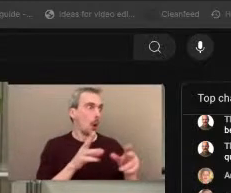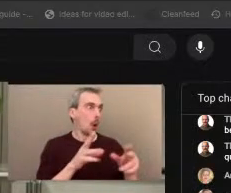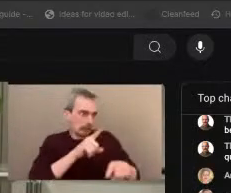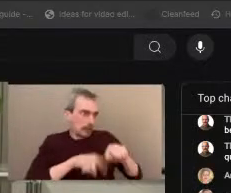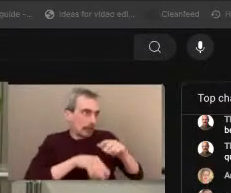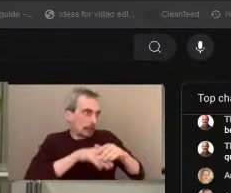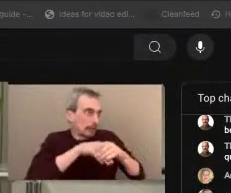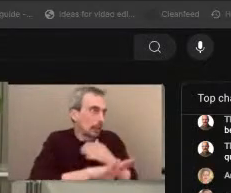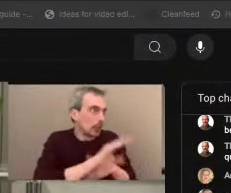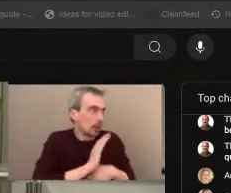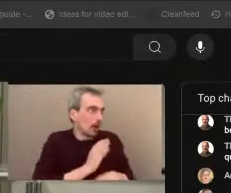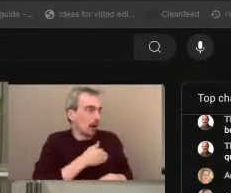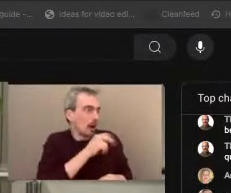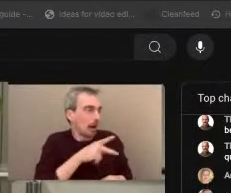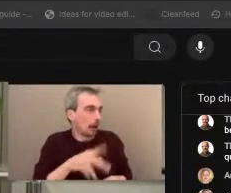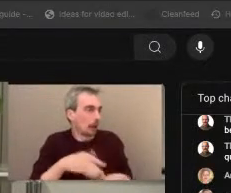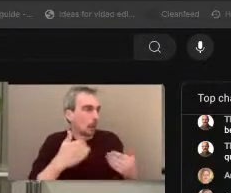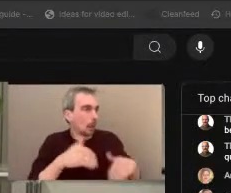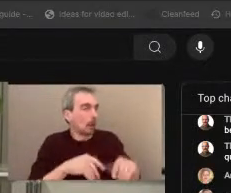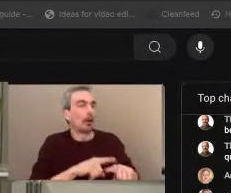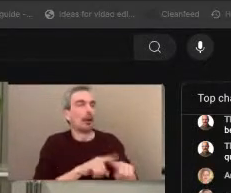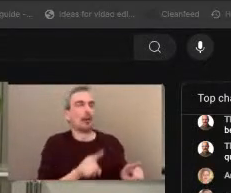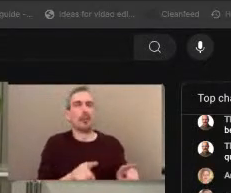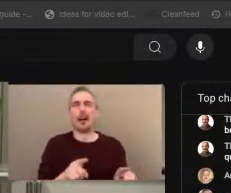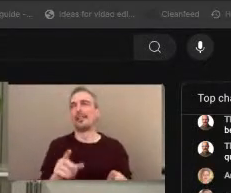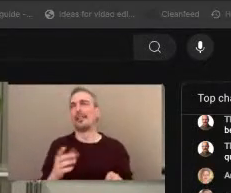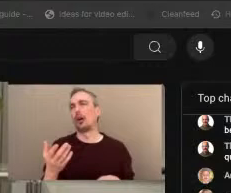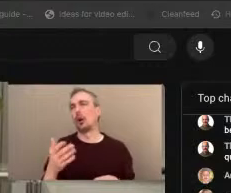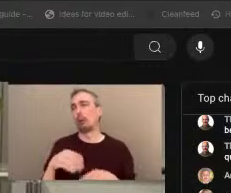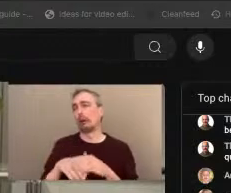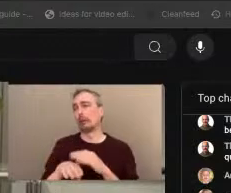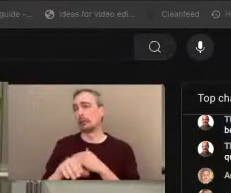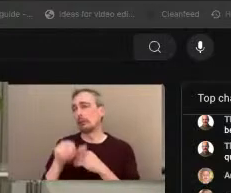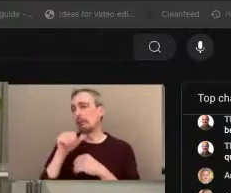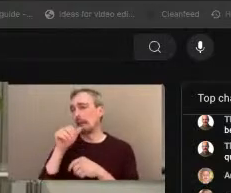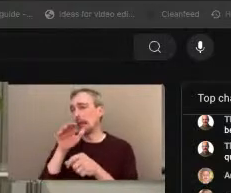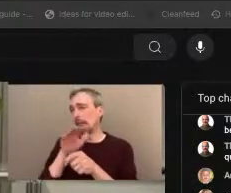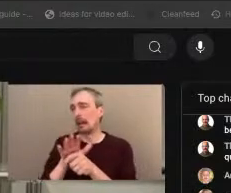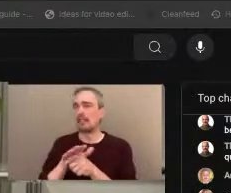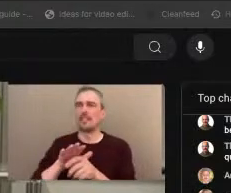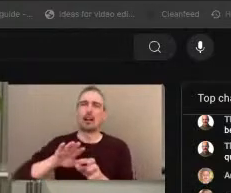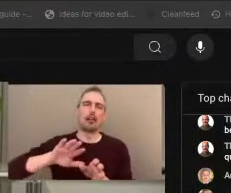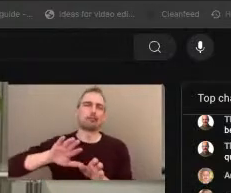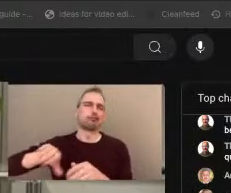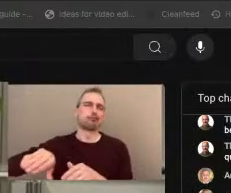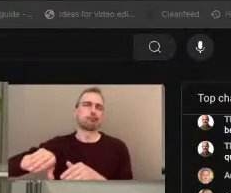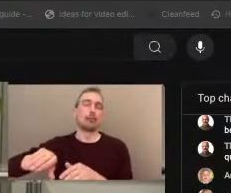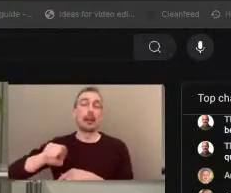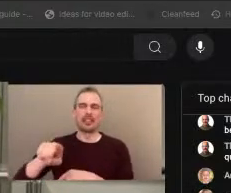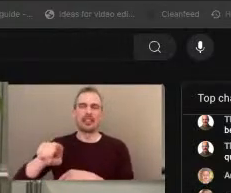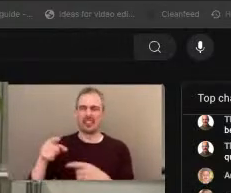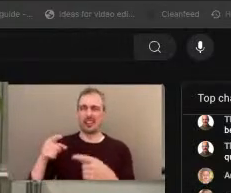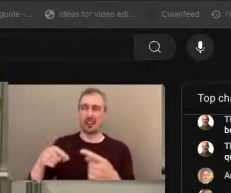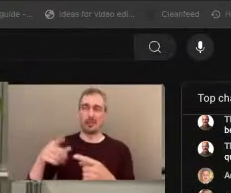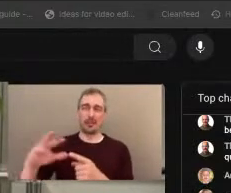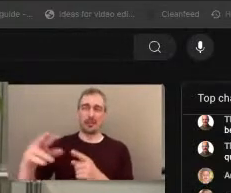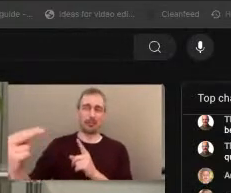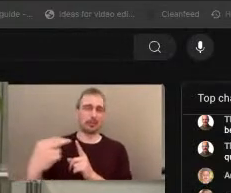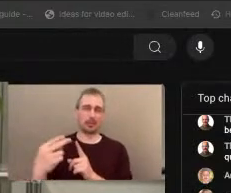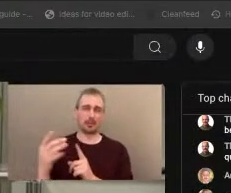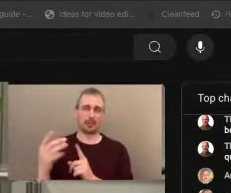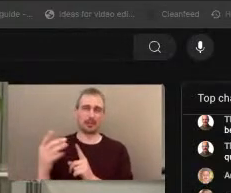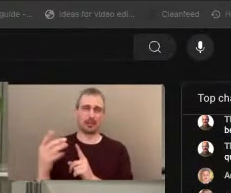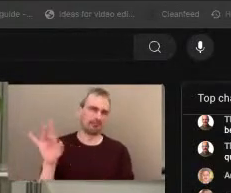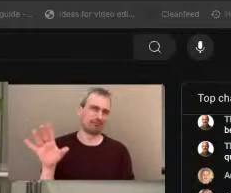Andrew But if it's, Hedges. oh, He but, is people make standing these in terrible front arguments around, of it's only this a percentage of users green that can't do the leafy thing. plant. Well, we'll ship it and No fix it later.